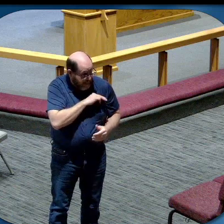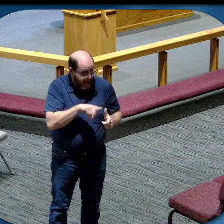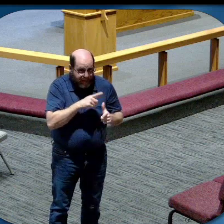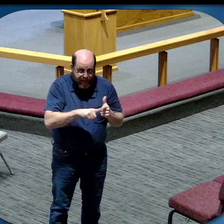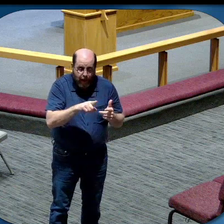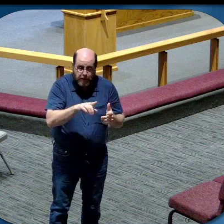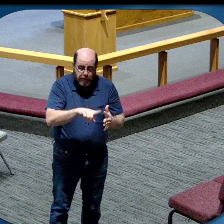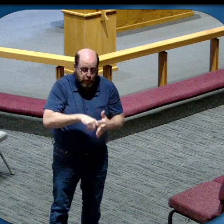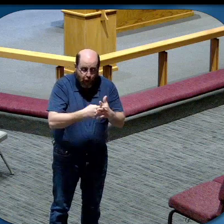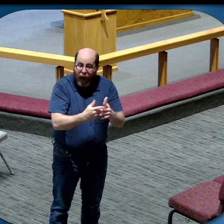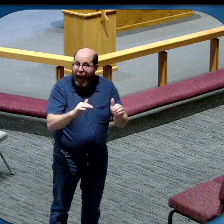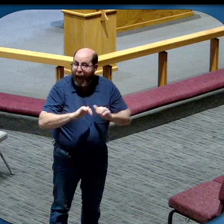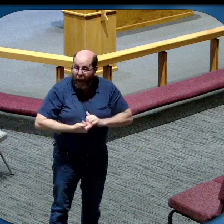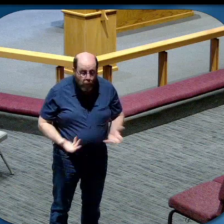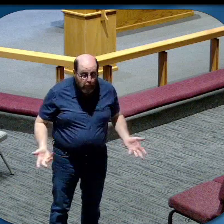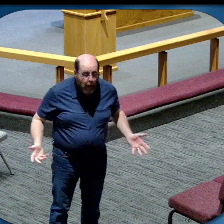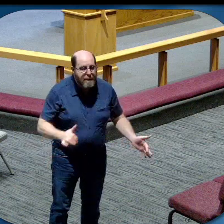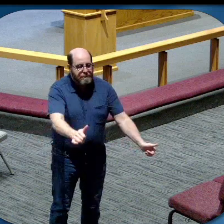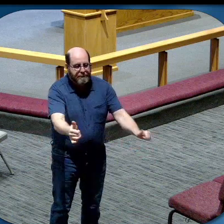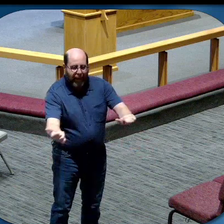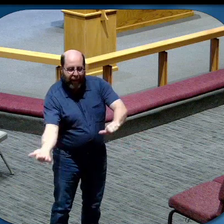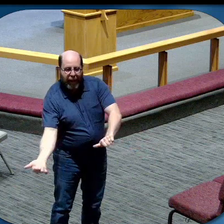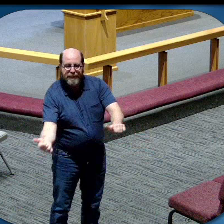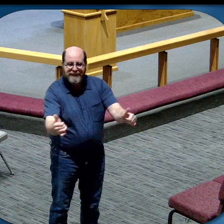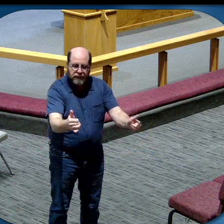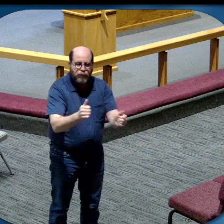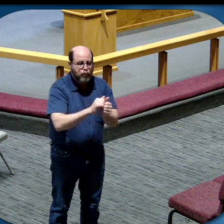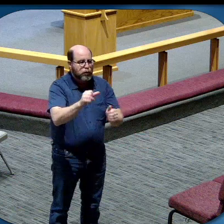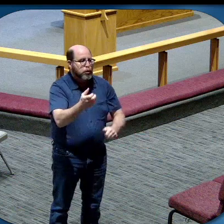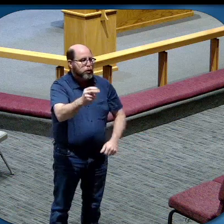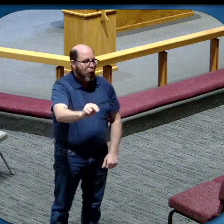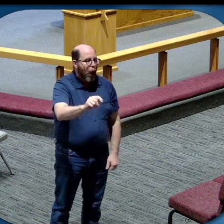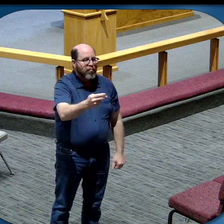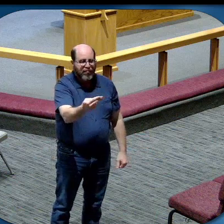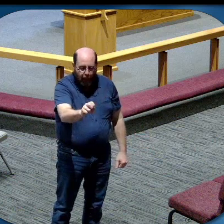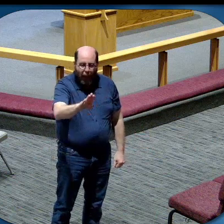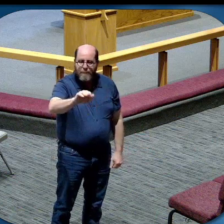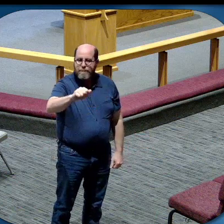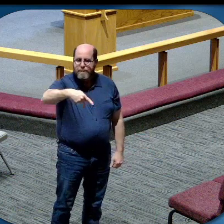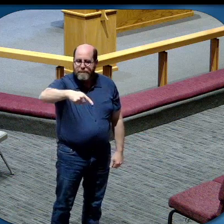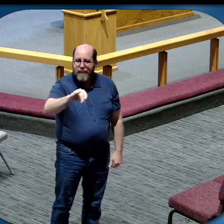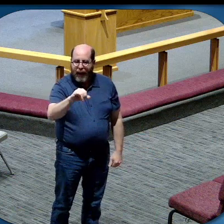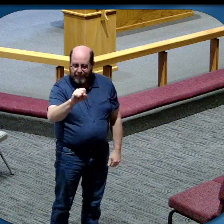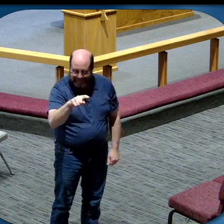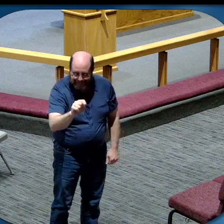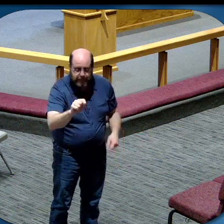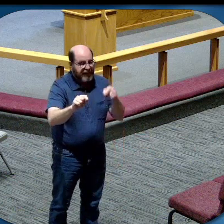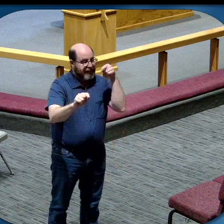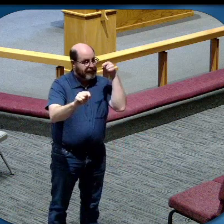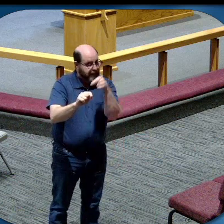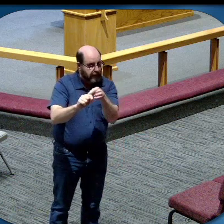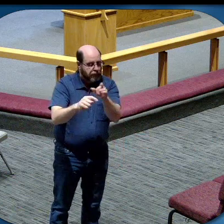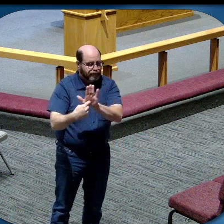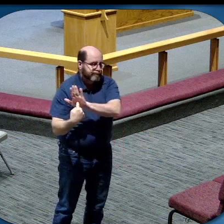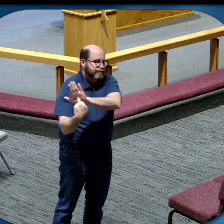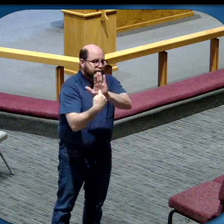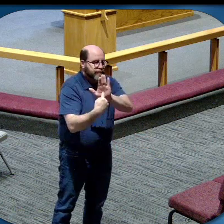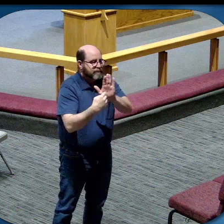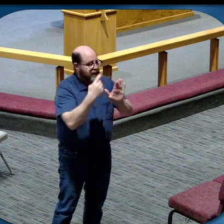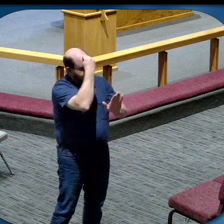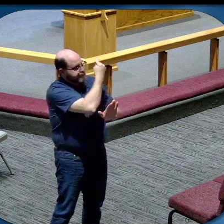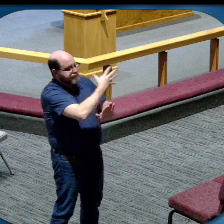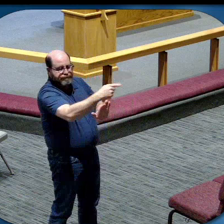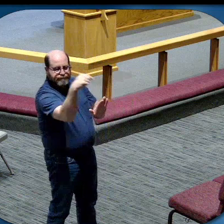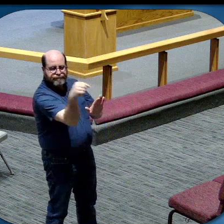baptism. With John the Baptist in the Jordan River, the Lord reveals and shines forth the manifestation of the Word made